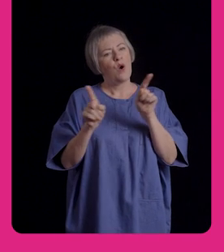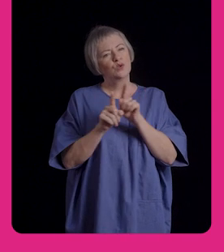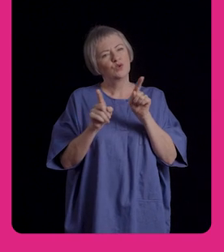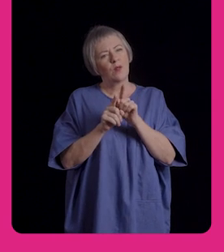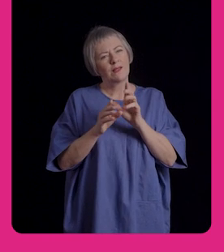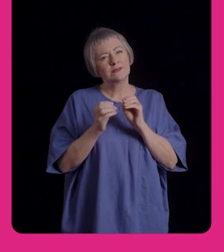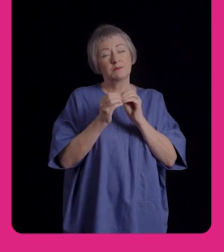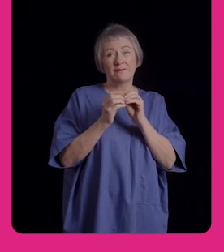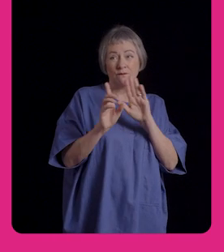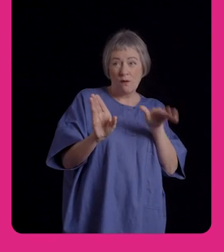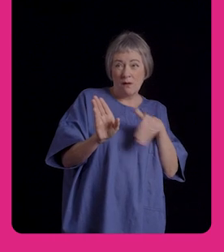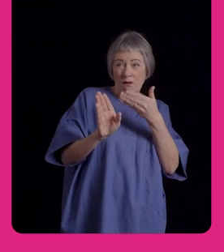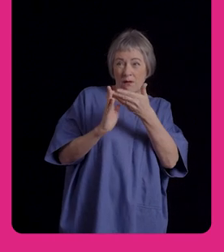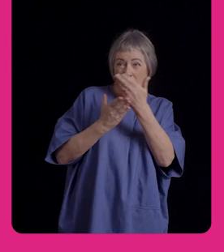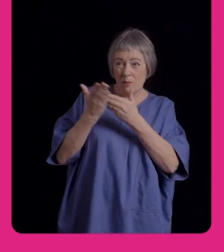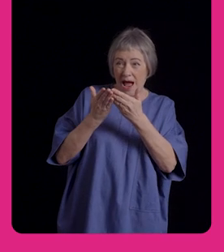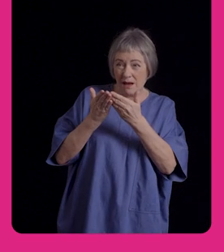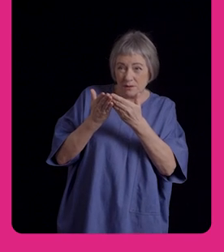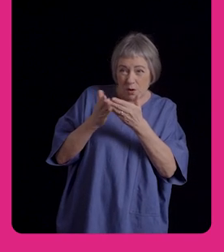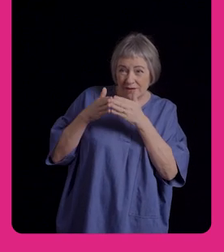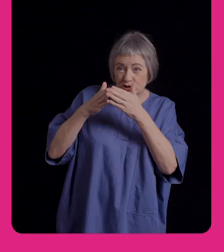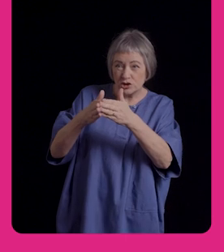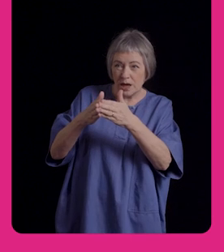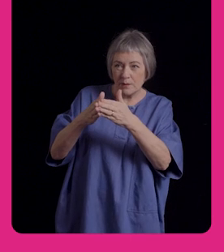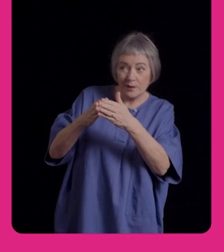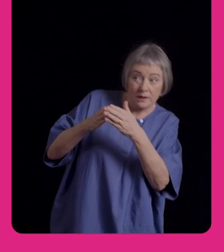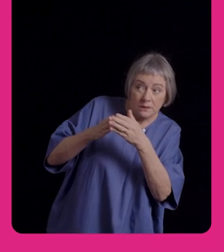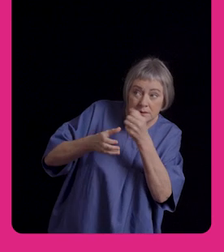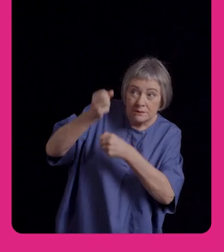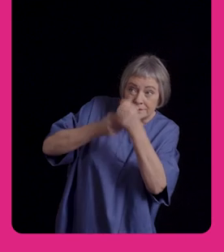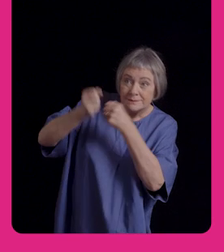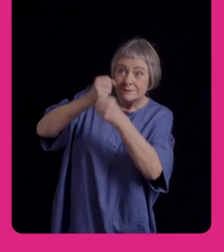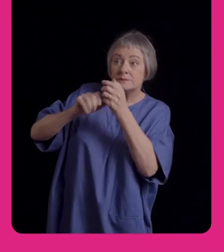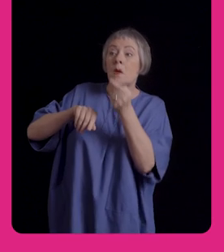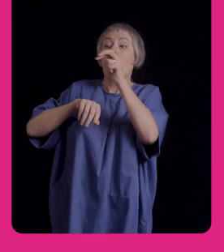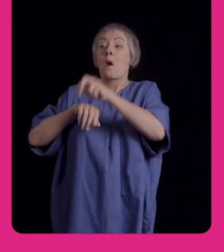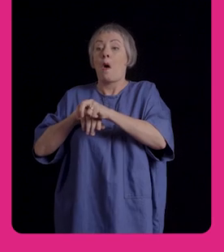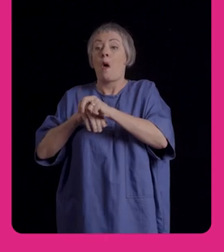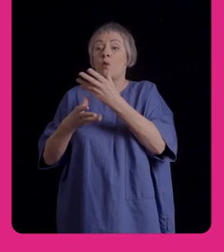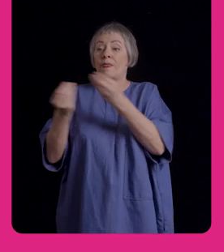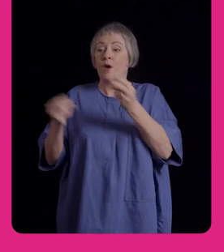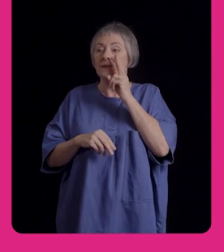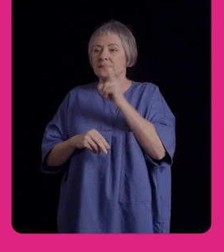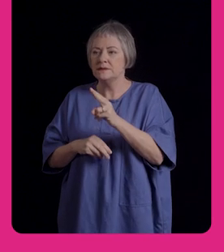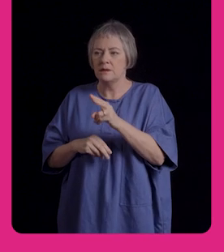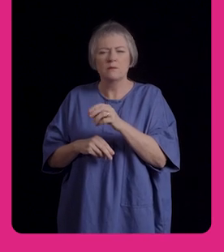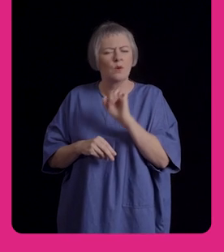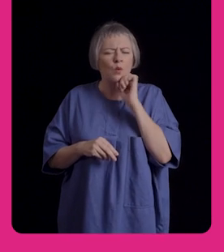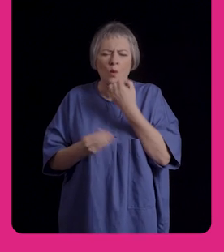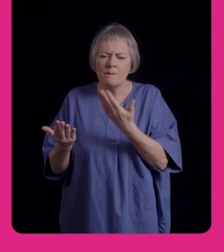a part of the ship where it's easier to sneak on board. We might not be welcomed very